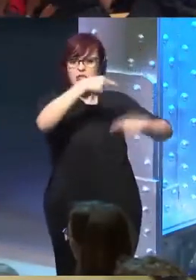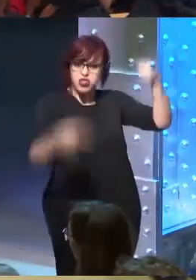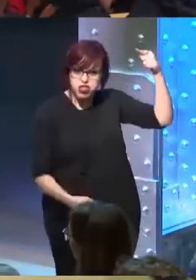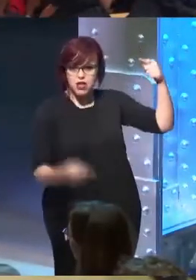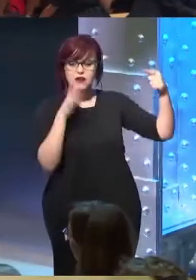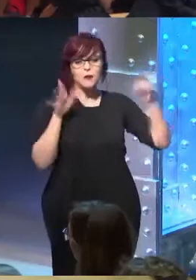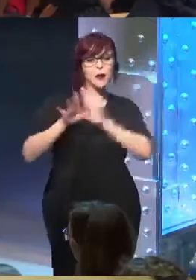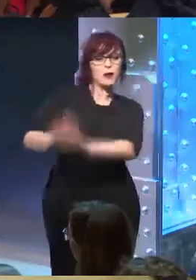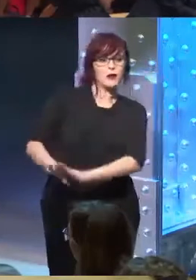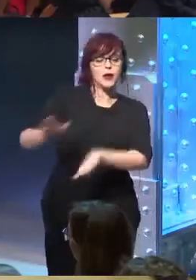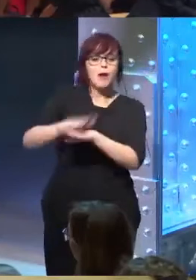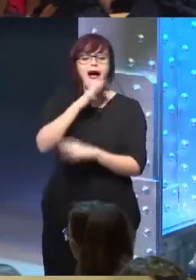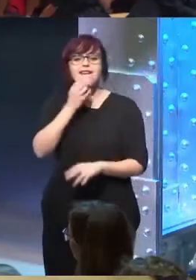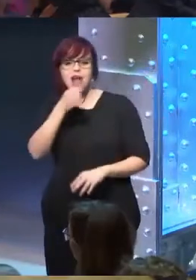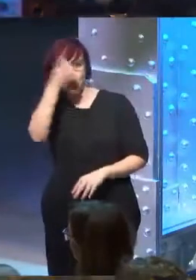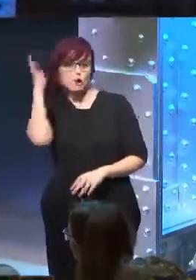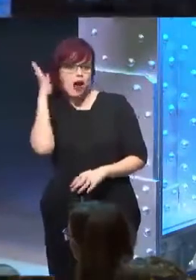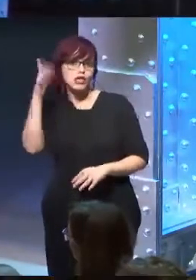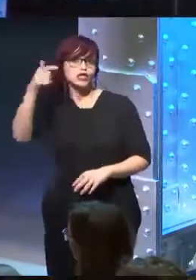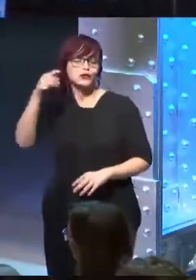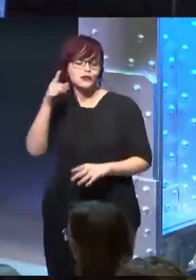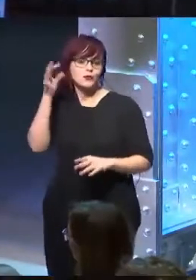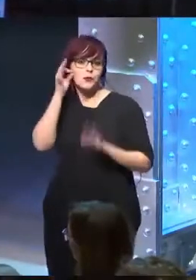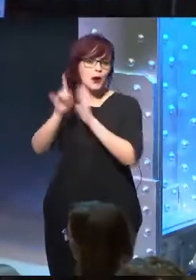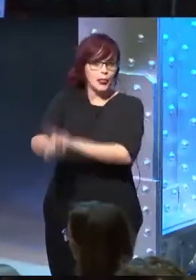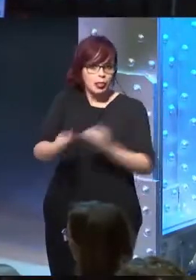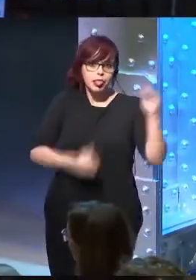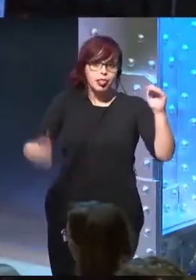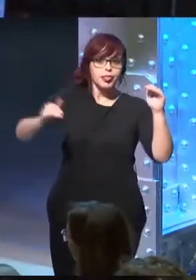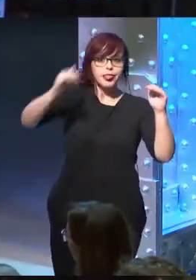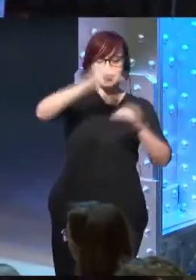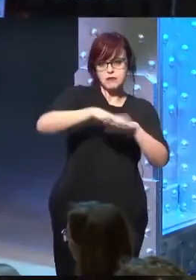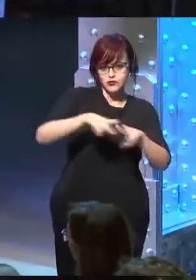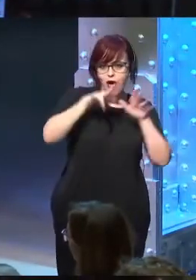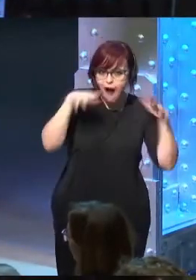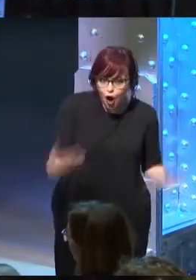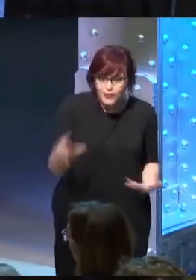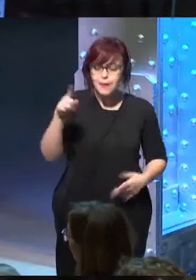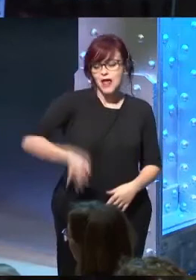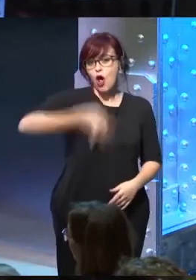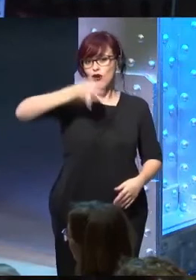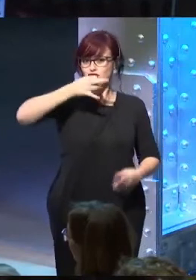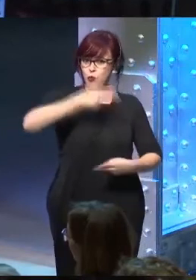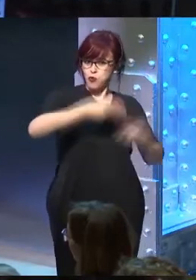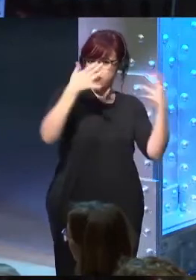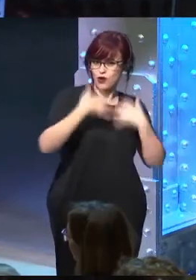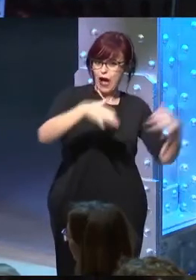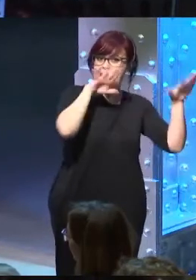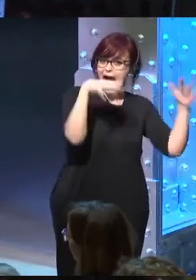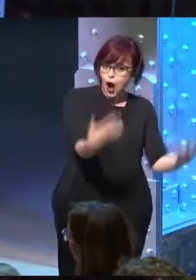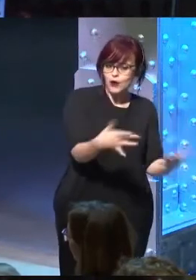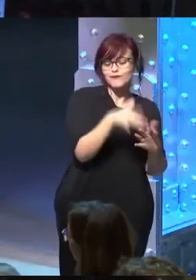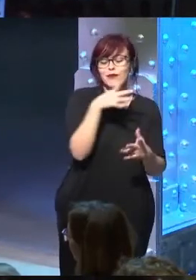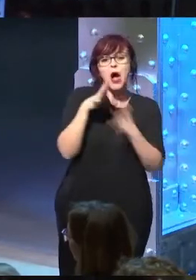own traditions of debate and public speaking, its conventions and its rules,